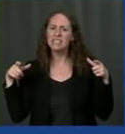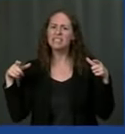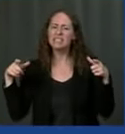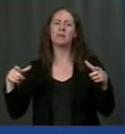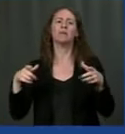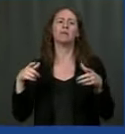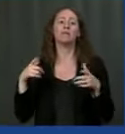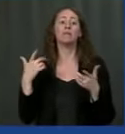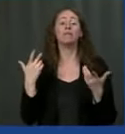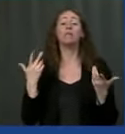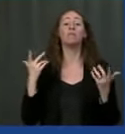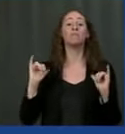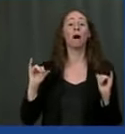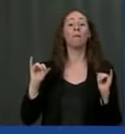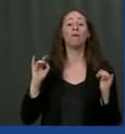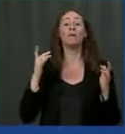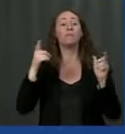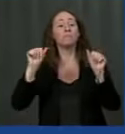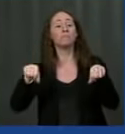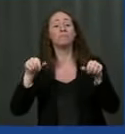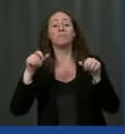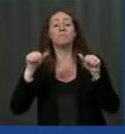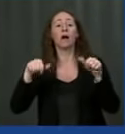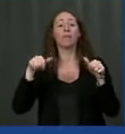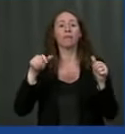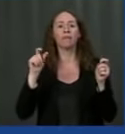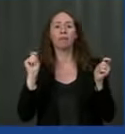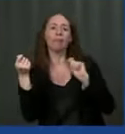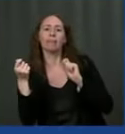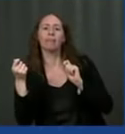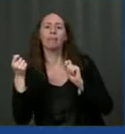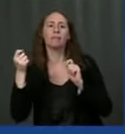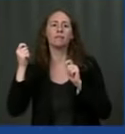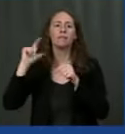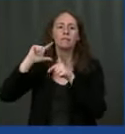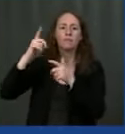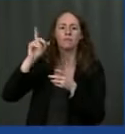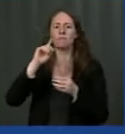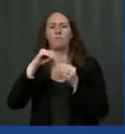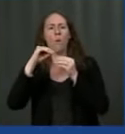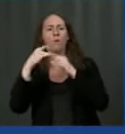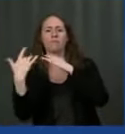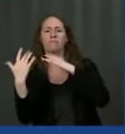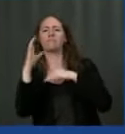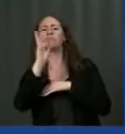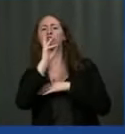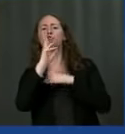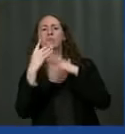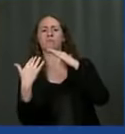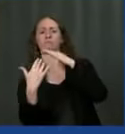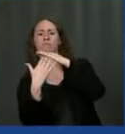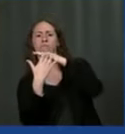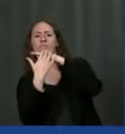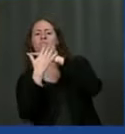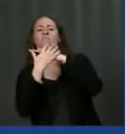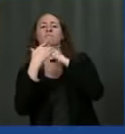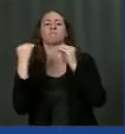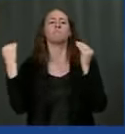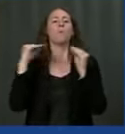activity still remains along our coastline and in the counties just north of there. The storm,